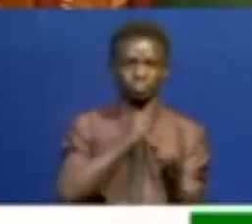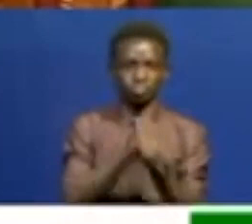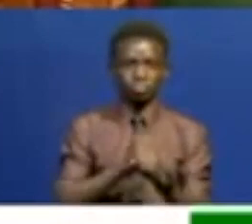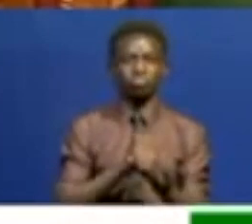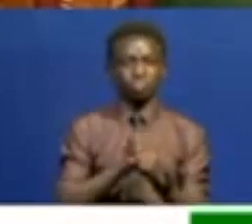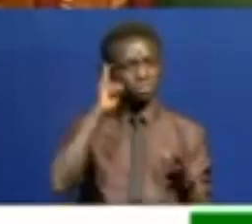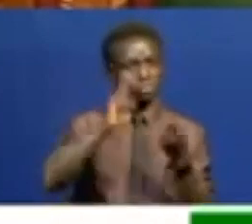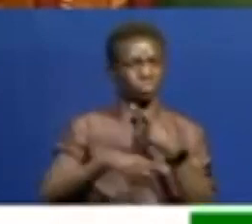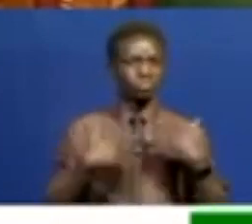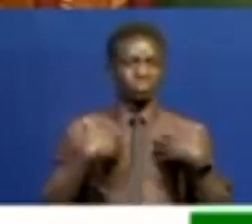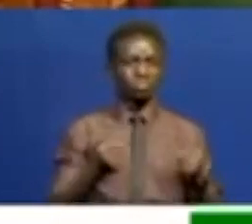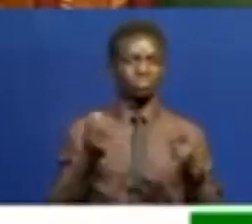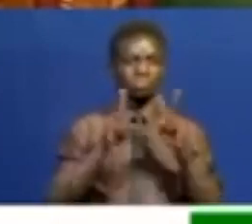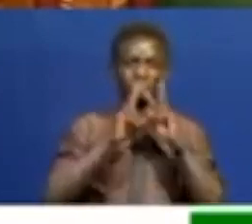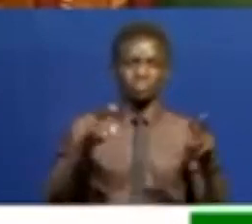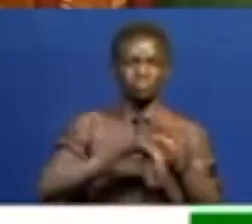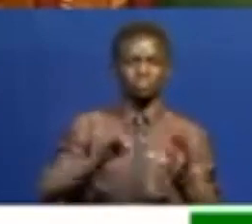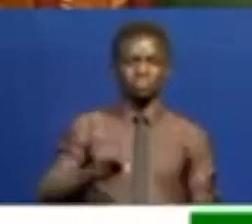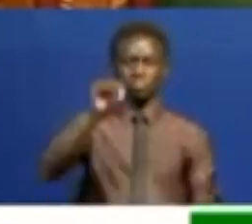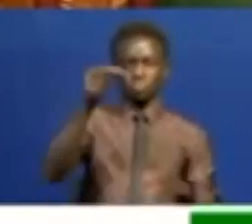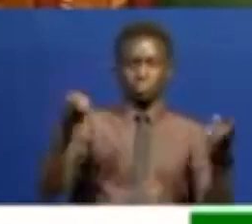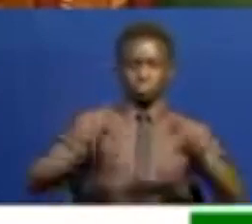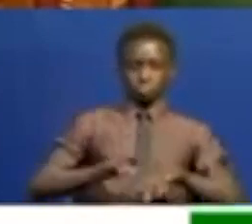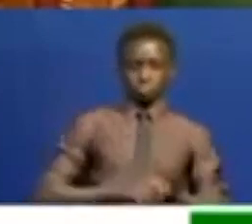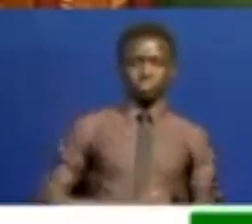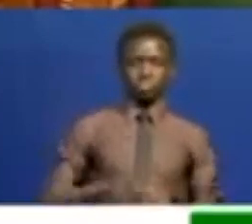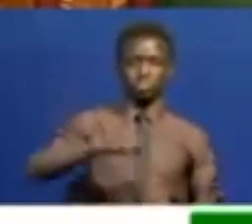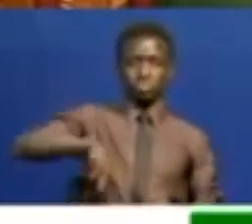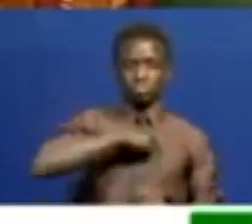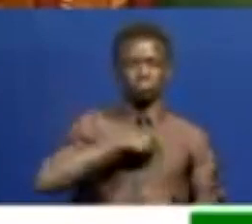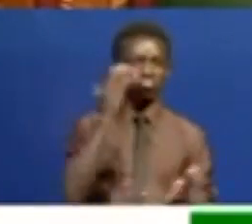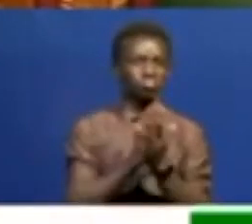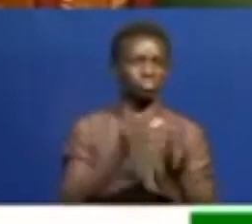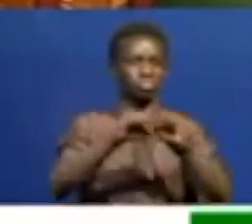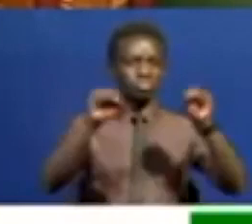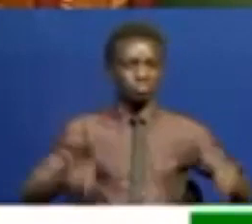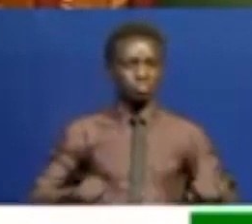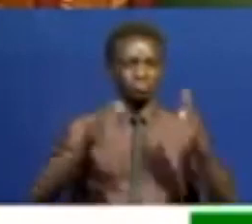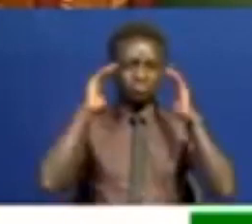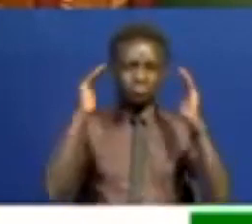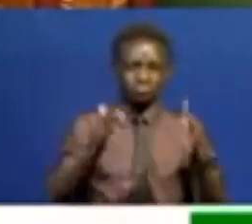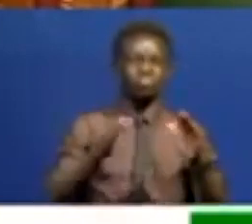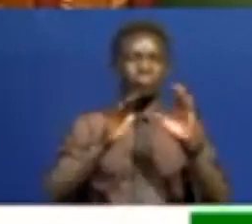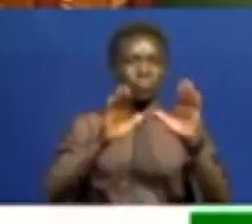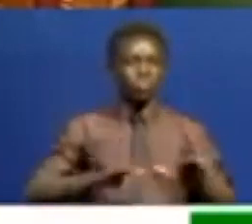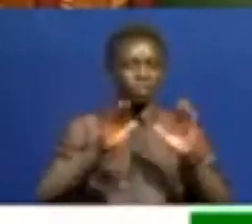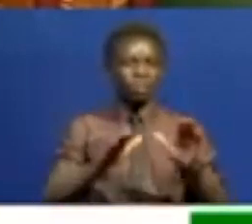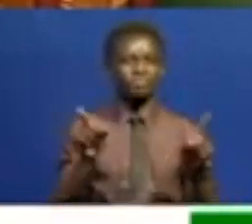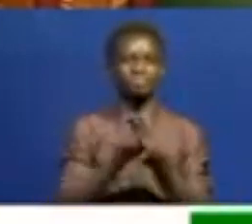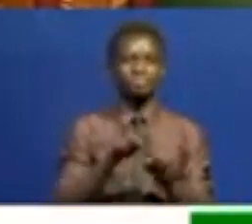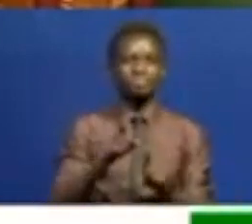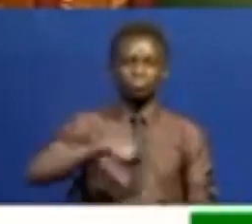to restore calm in the North Rift. We have been systematic, focused, thorough, and relenting, and